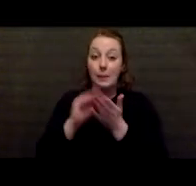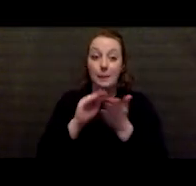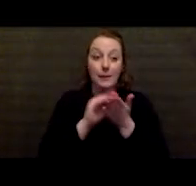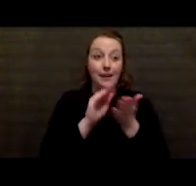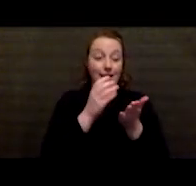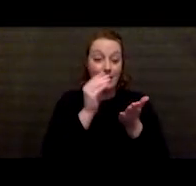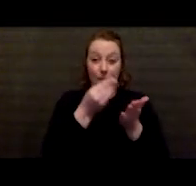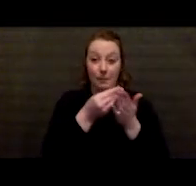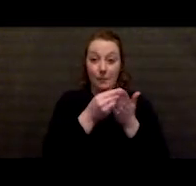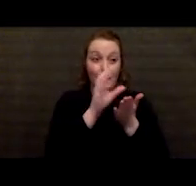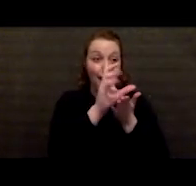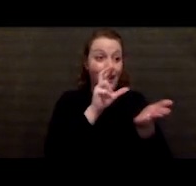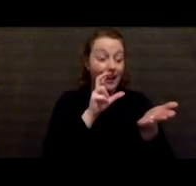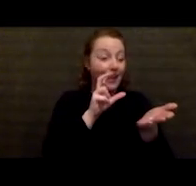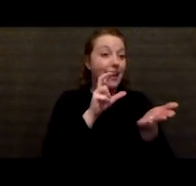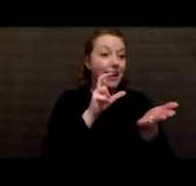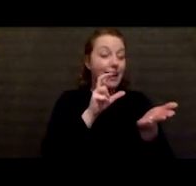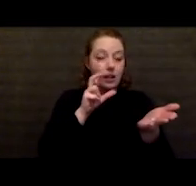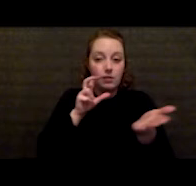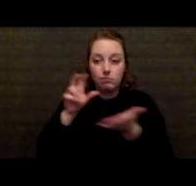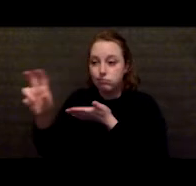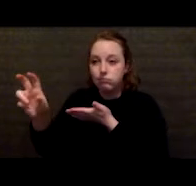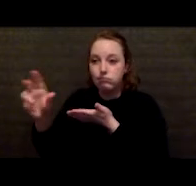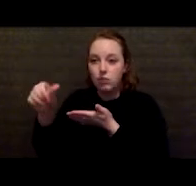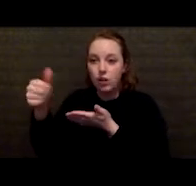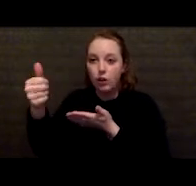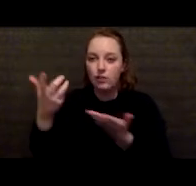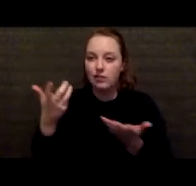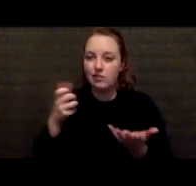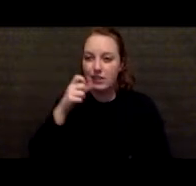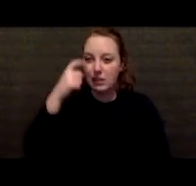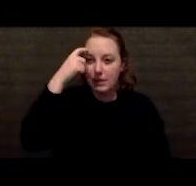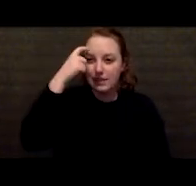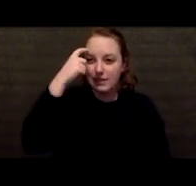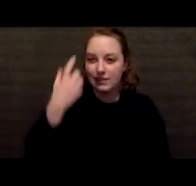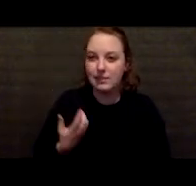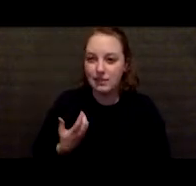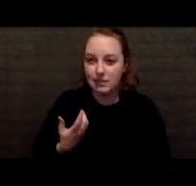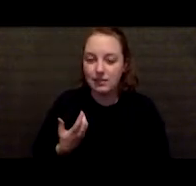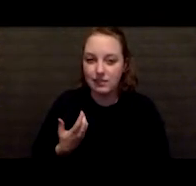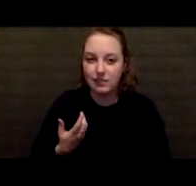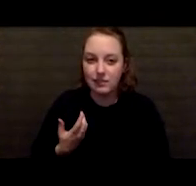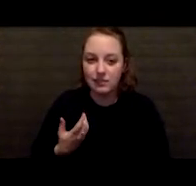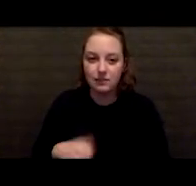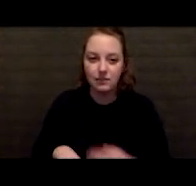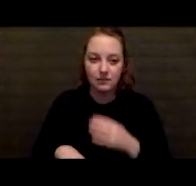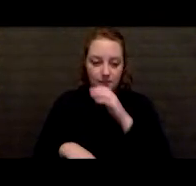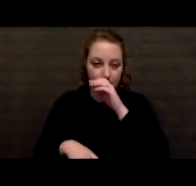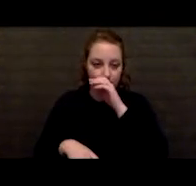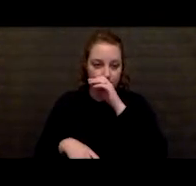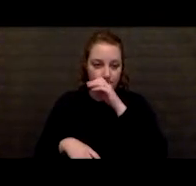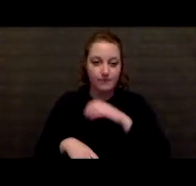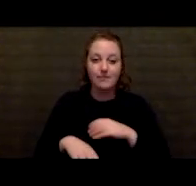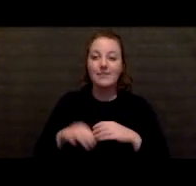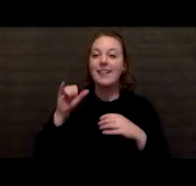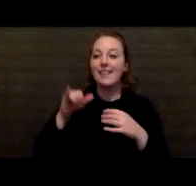So that doesn't make sense to me. No. So that option was there to force you to the other 2